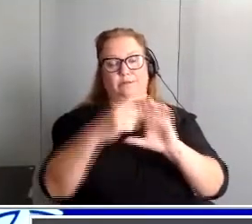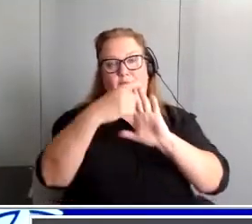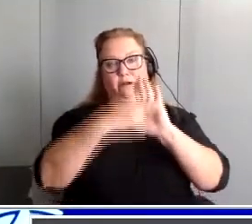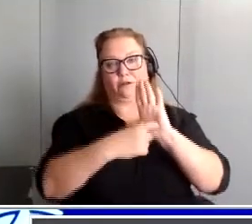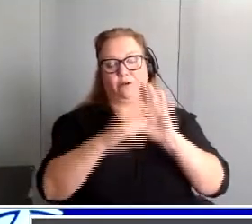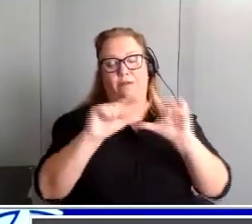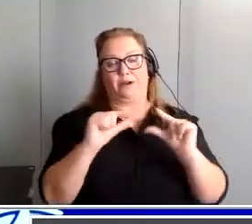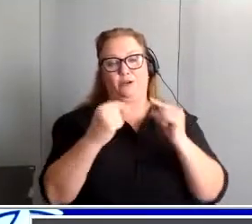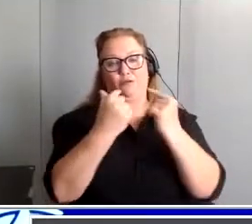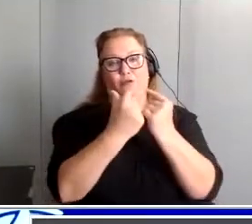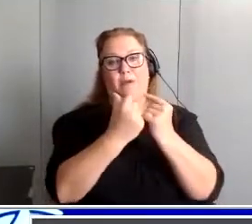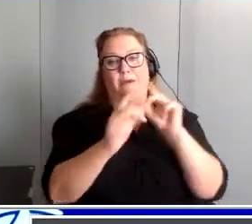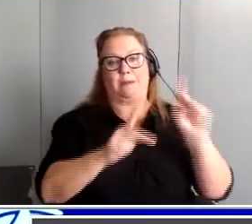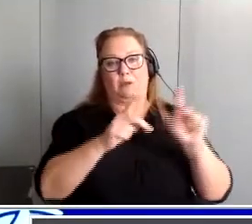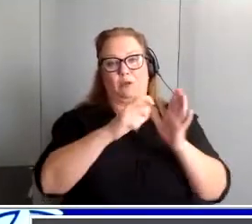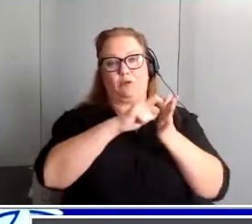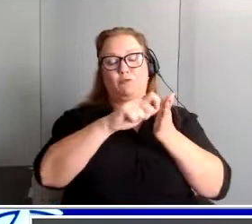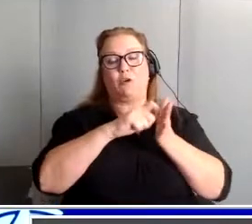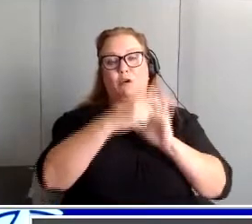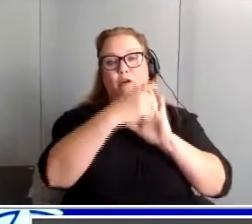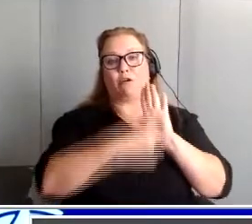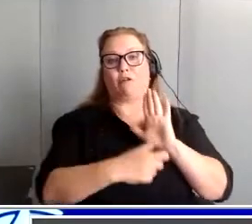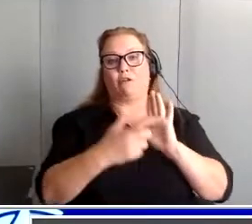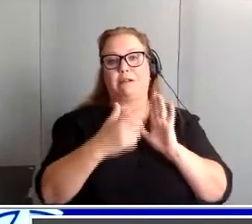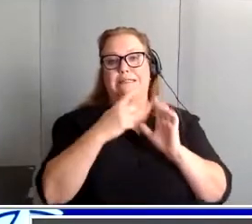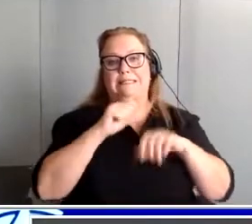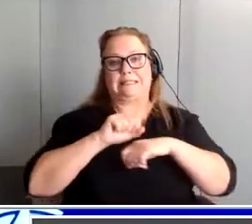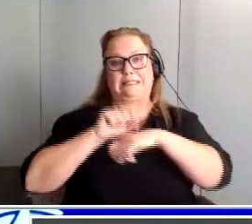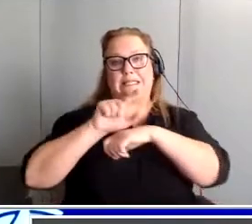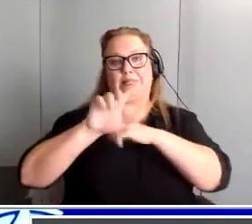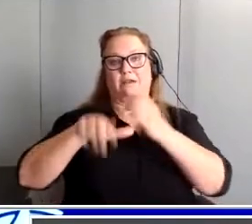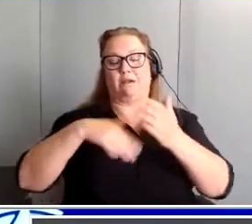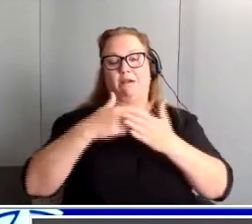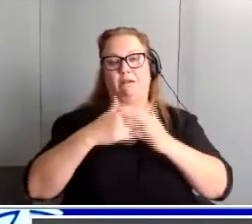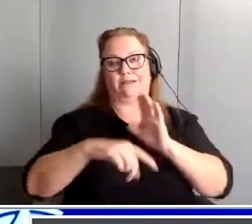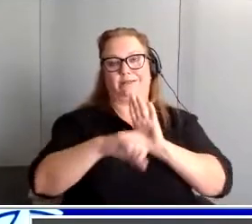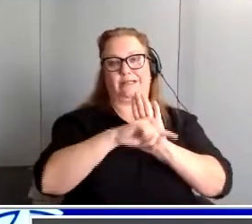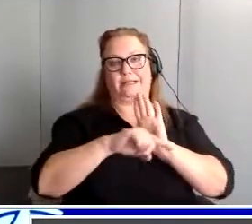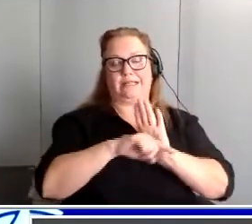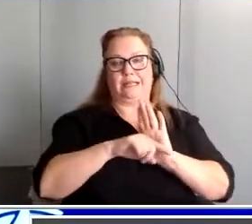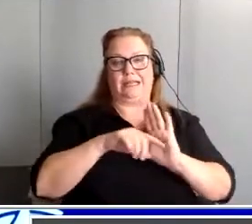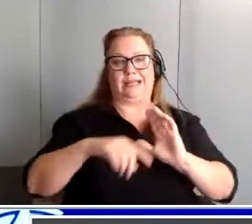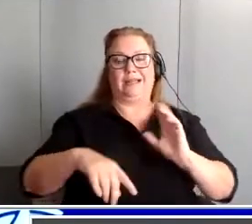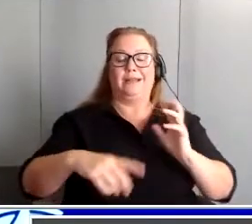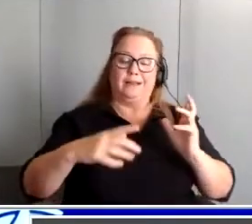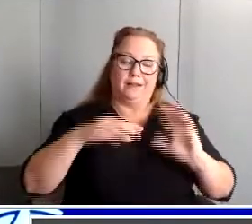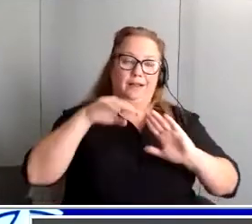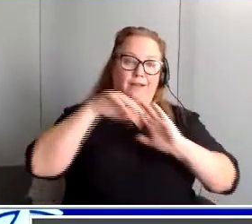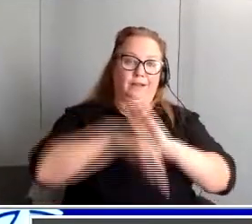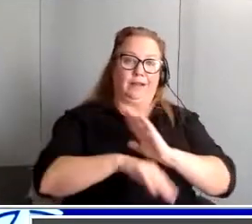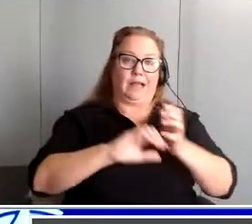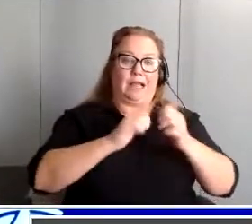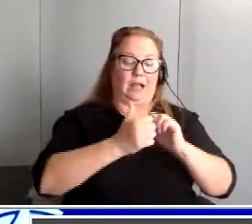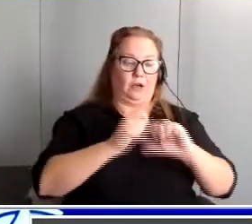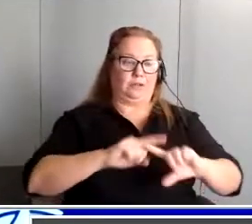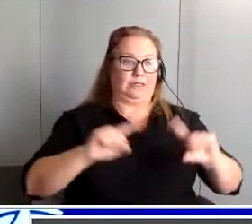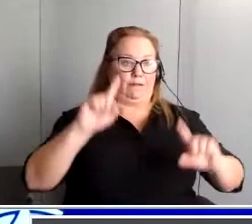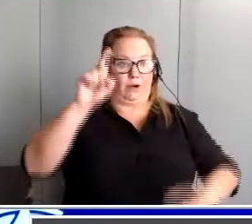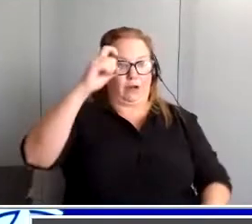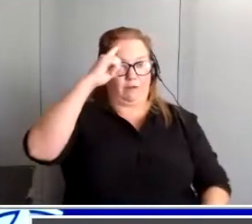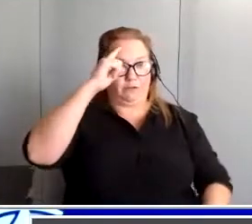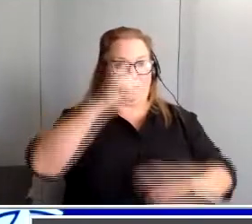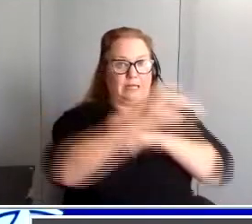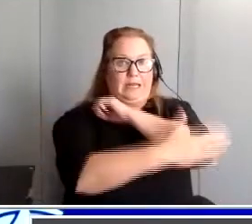people that was sent saying all the deficiencies and the downfalls of how different governments and